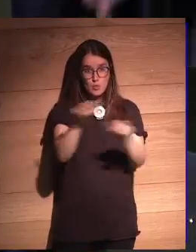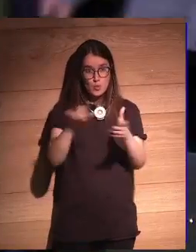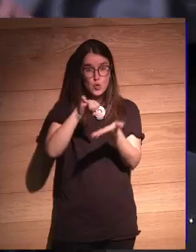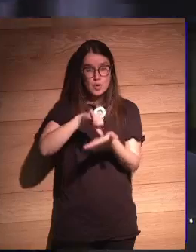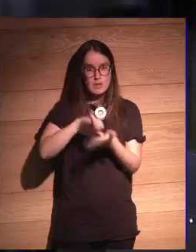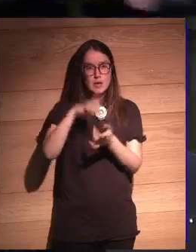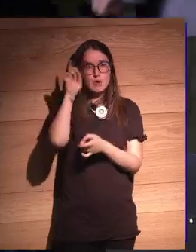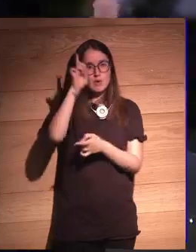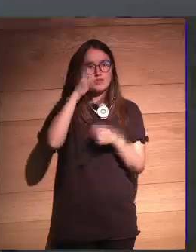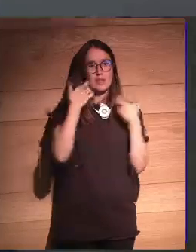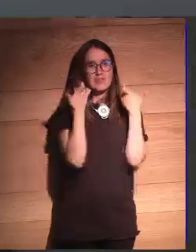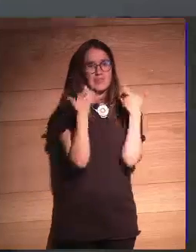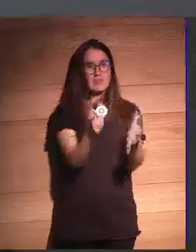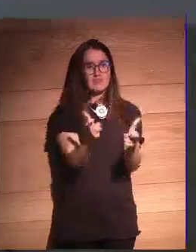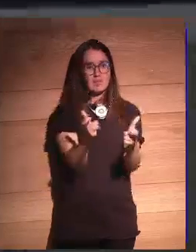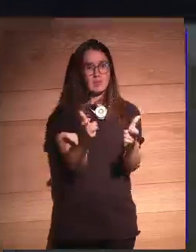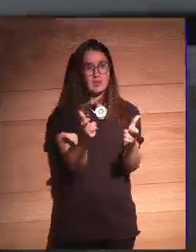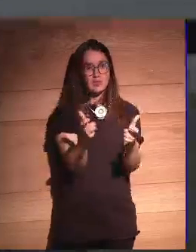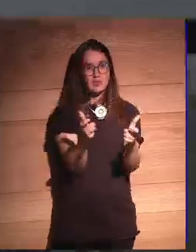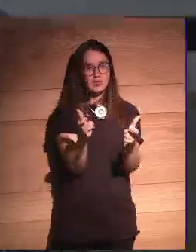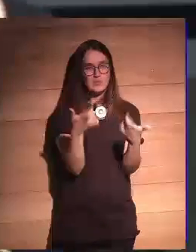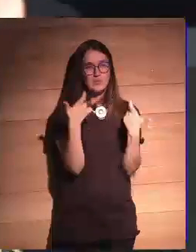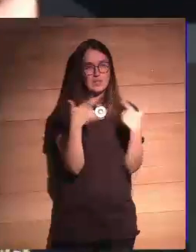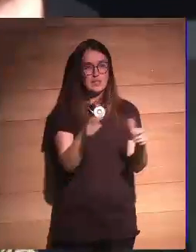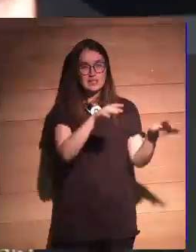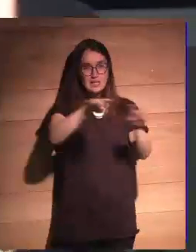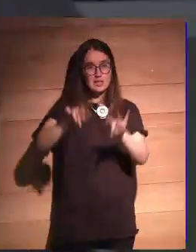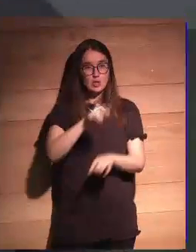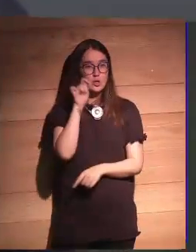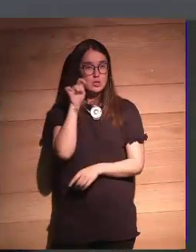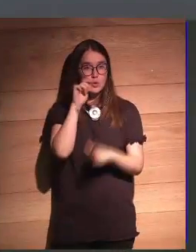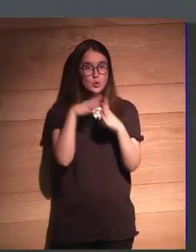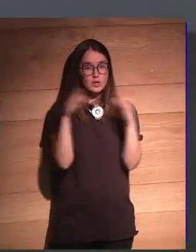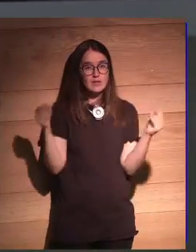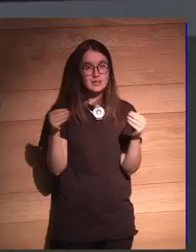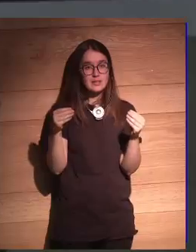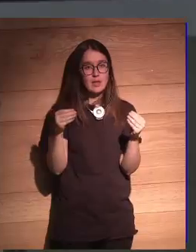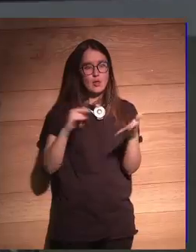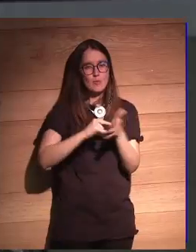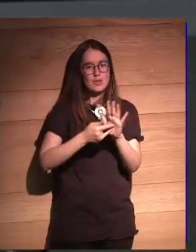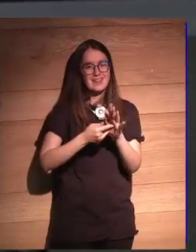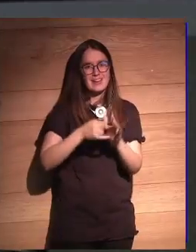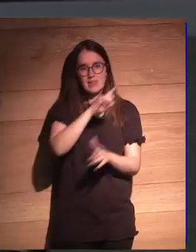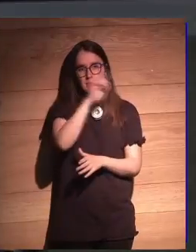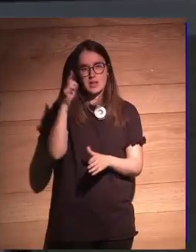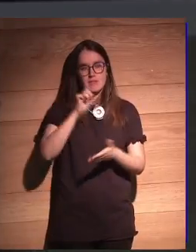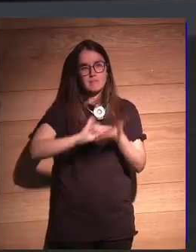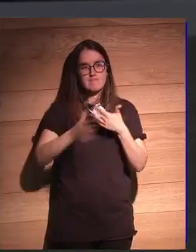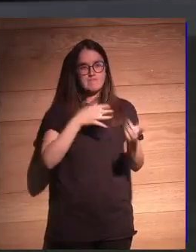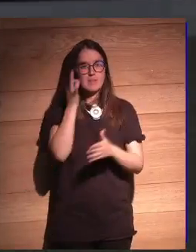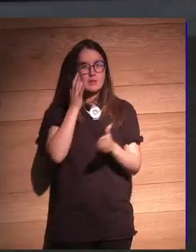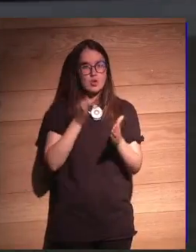in one of the programs and one of the departments of territory and tourism in the